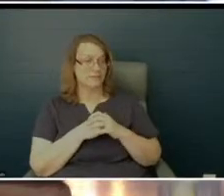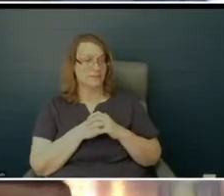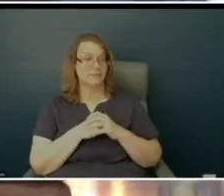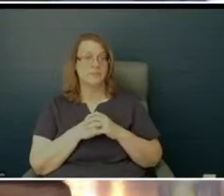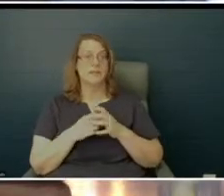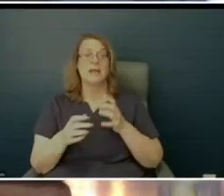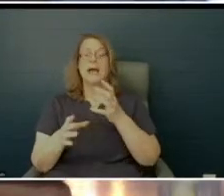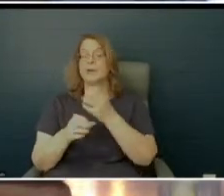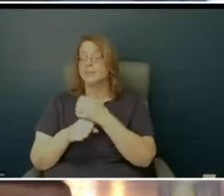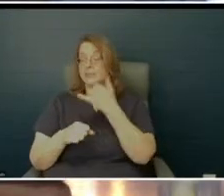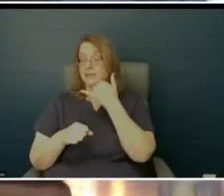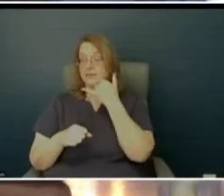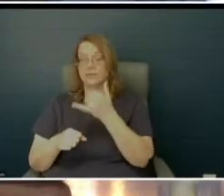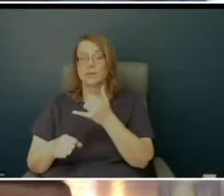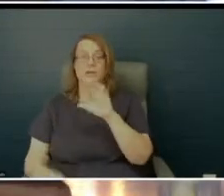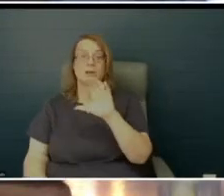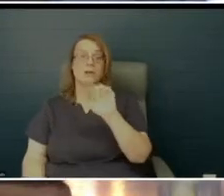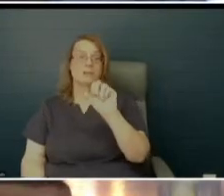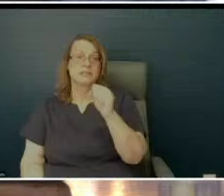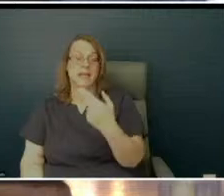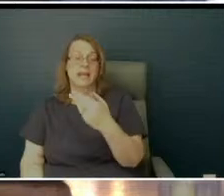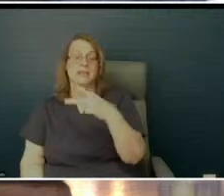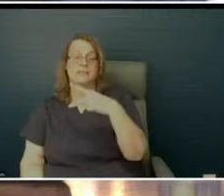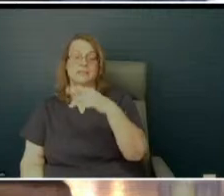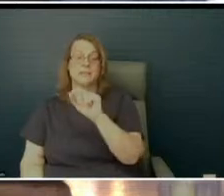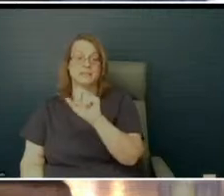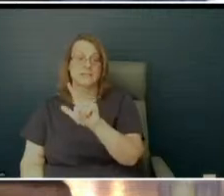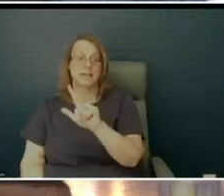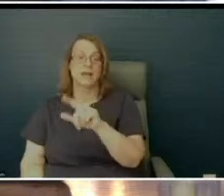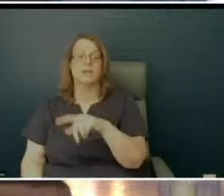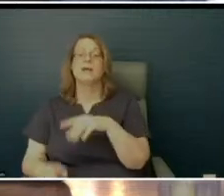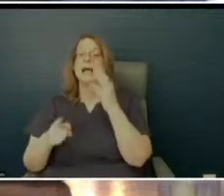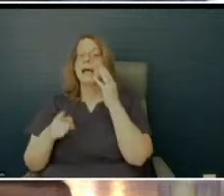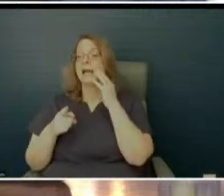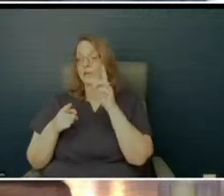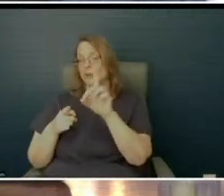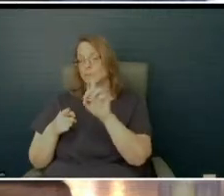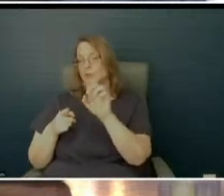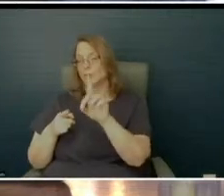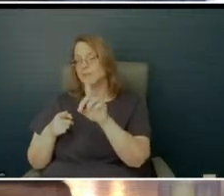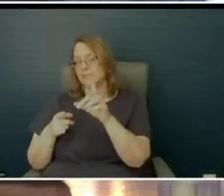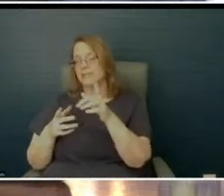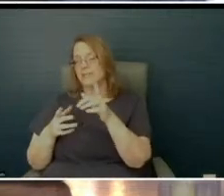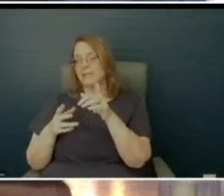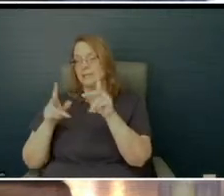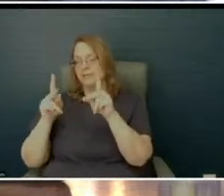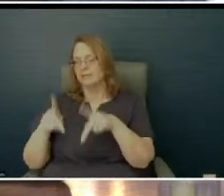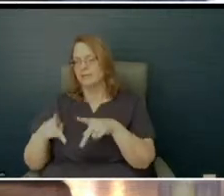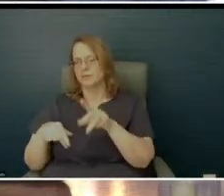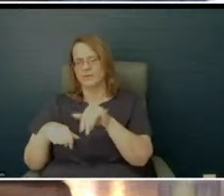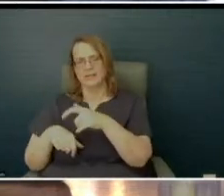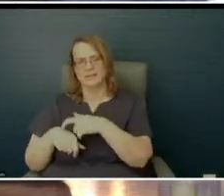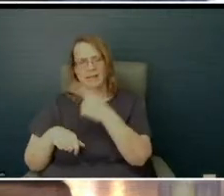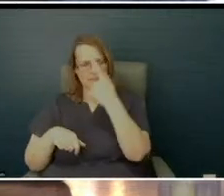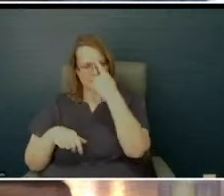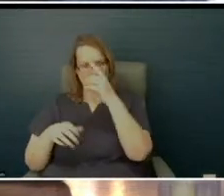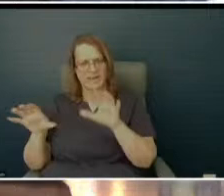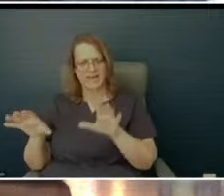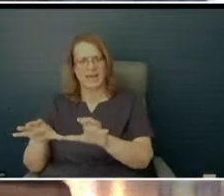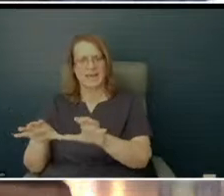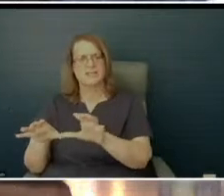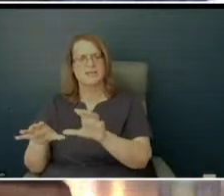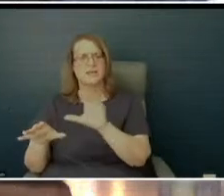from Kash Patel, who I know was a DOD official at that time, worked for, I believe, Acting Secretary of Defense